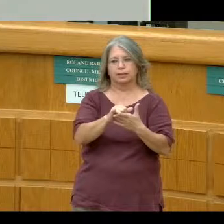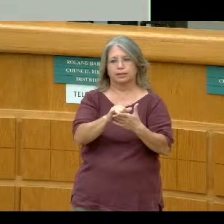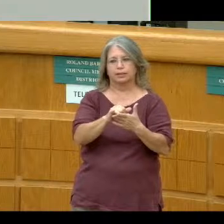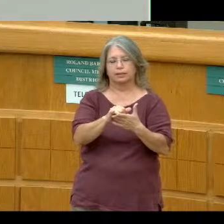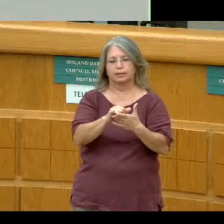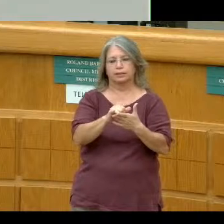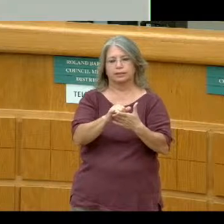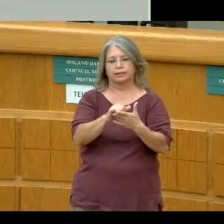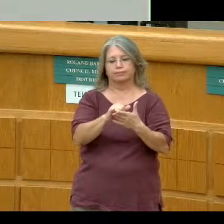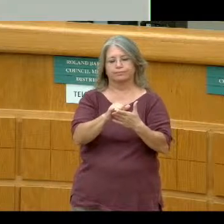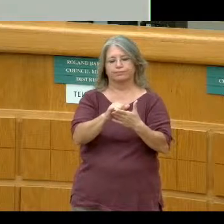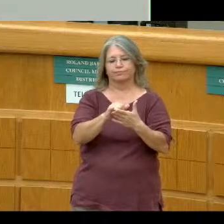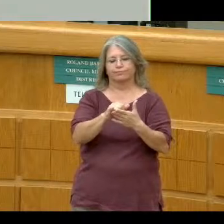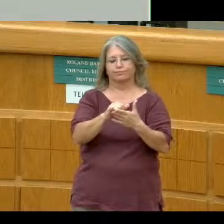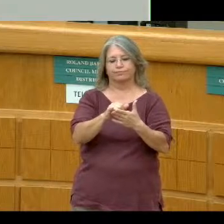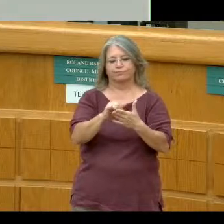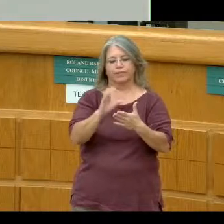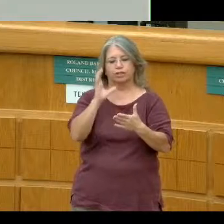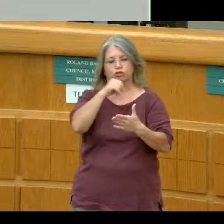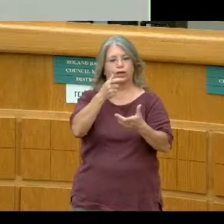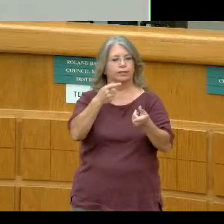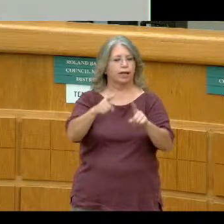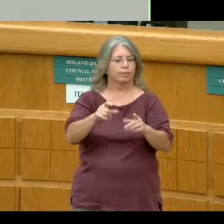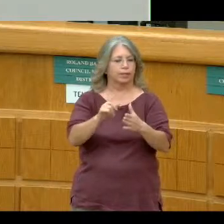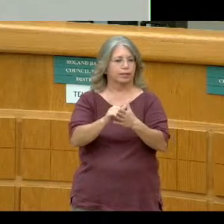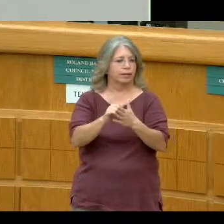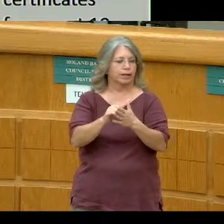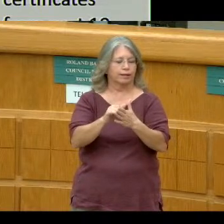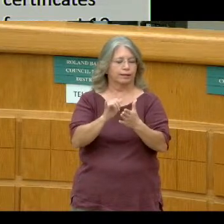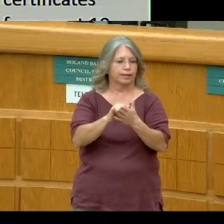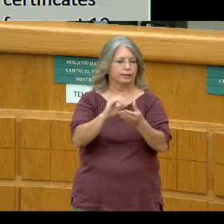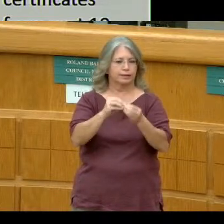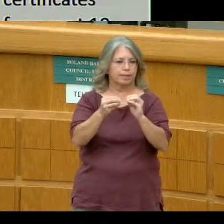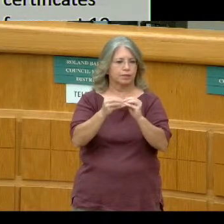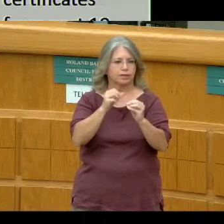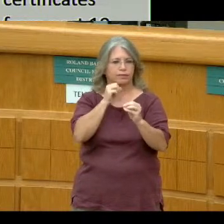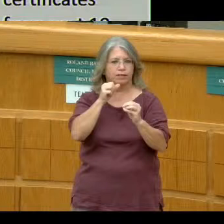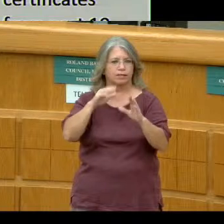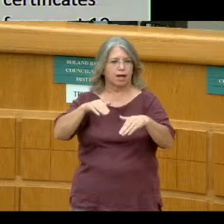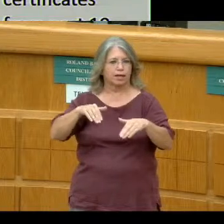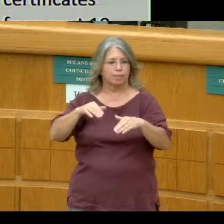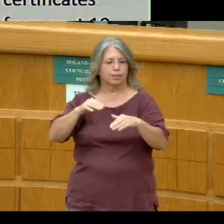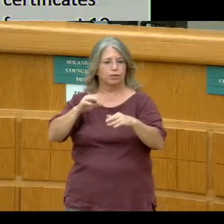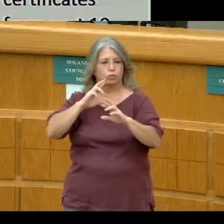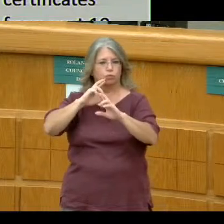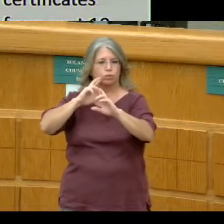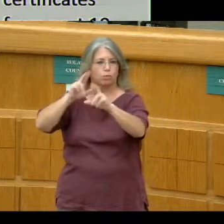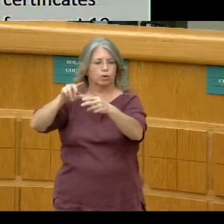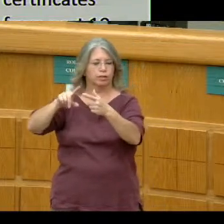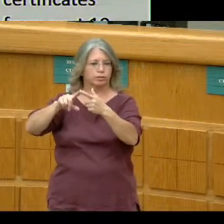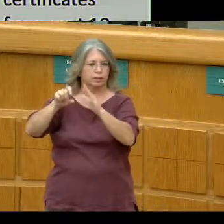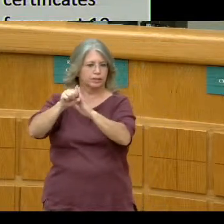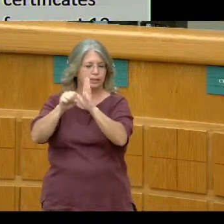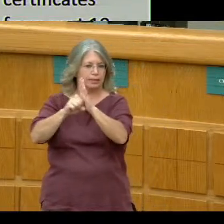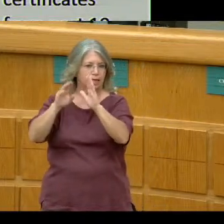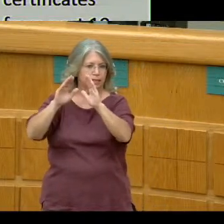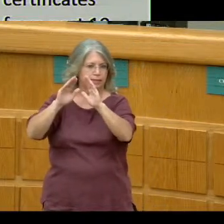being recorded in the state system yet. So hopefully that was as clear as I could possibly make it.